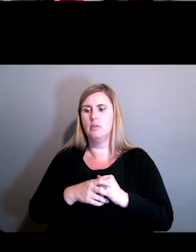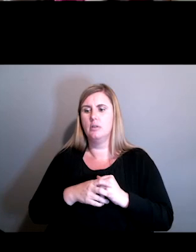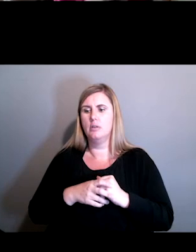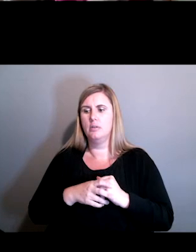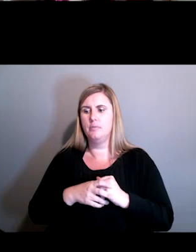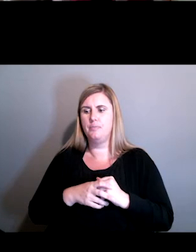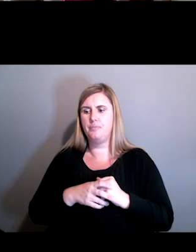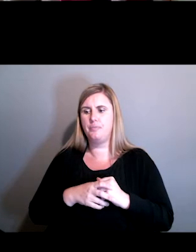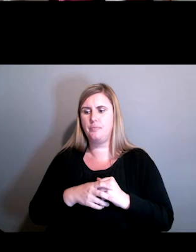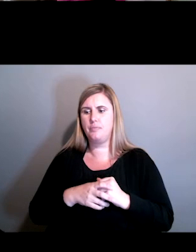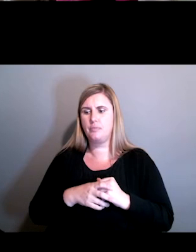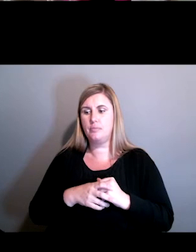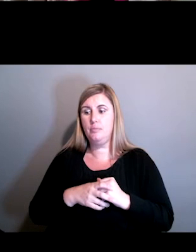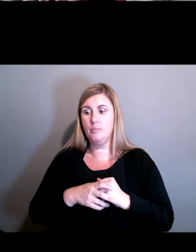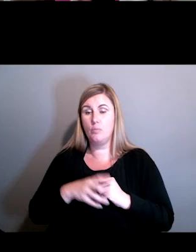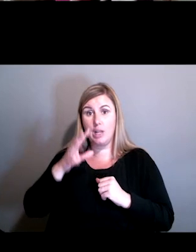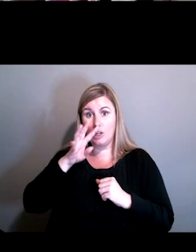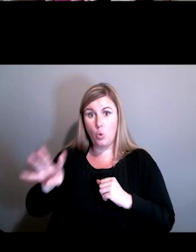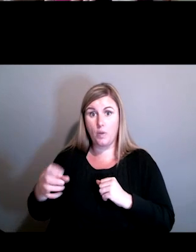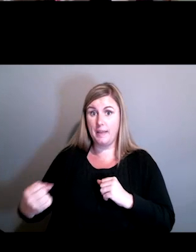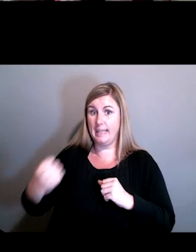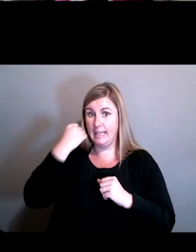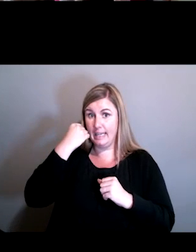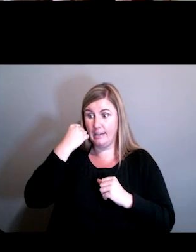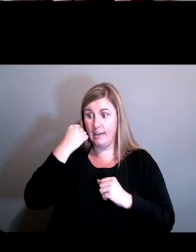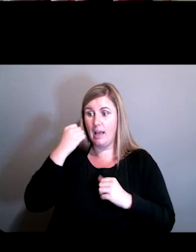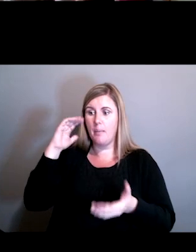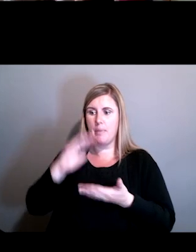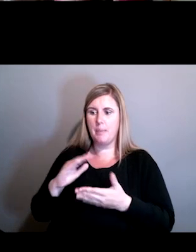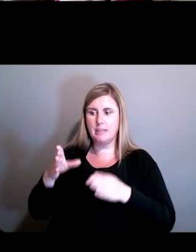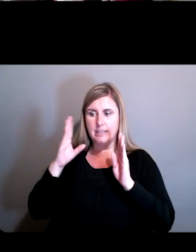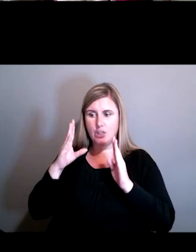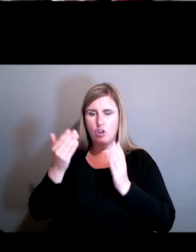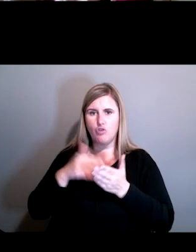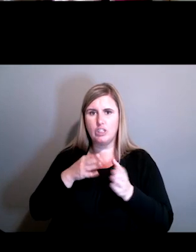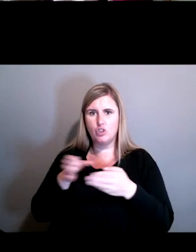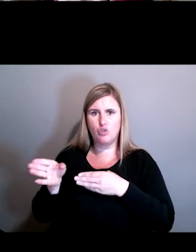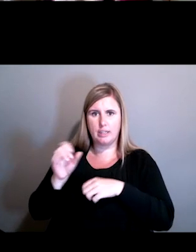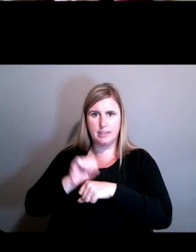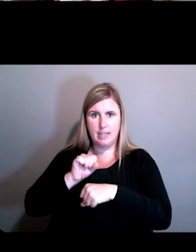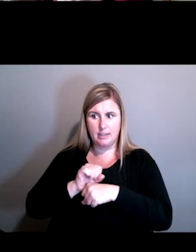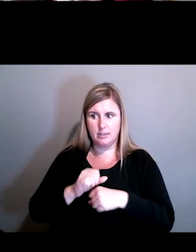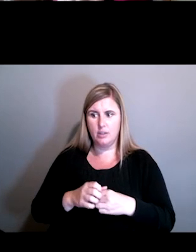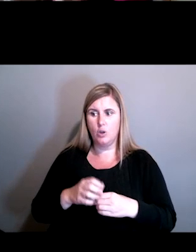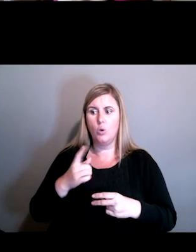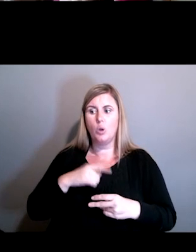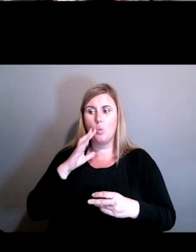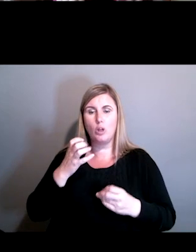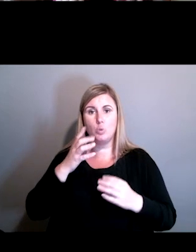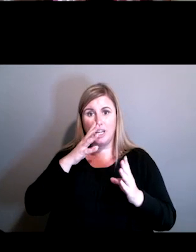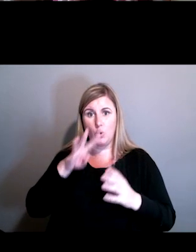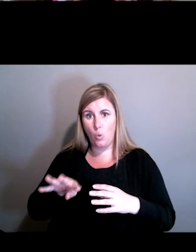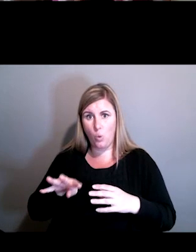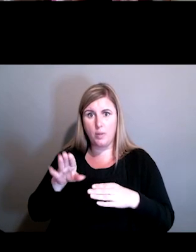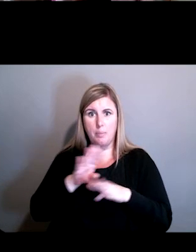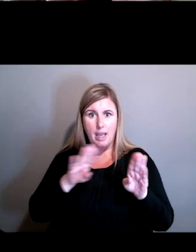ignore the hitting behavior and minimize attention and redirect the task. So we're going to want to ignore that behavior.